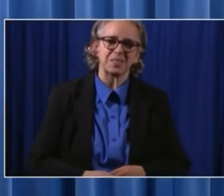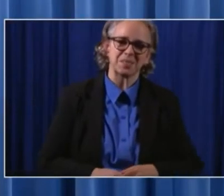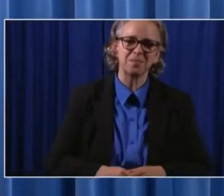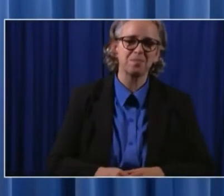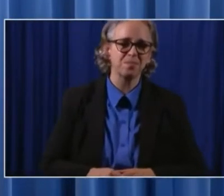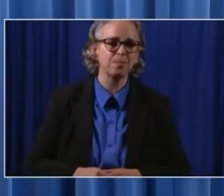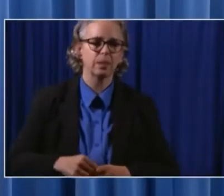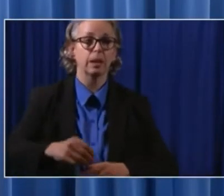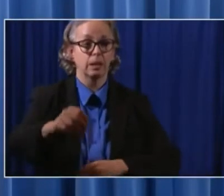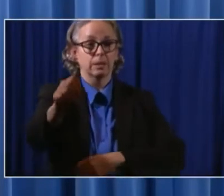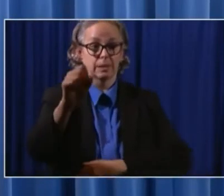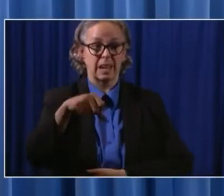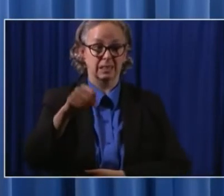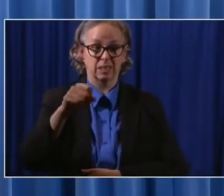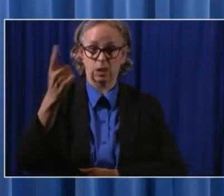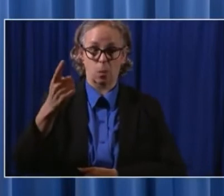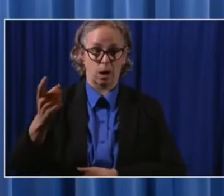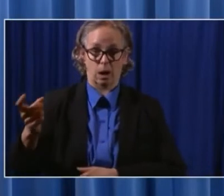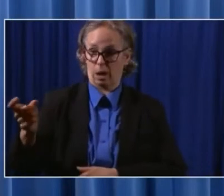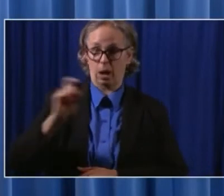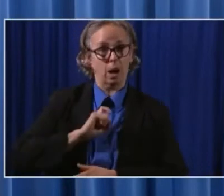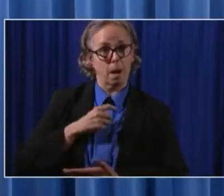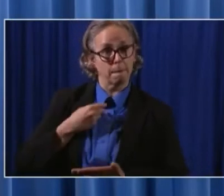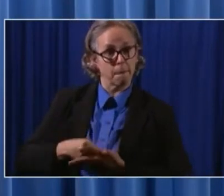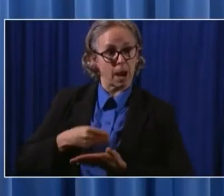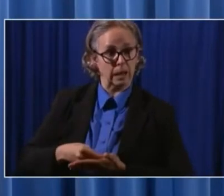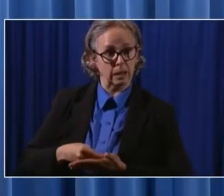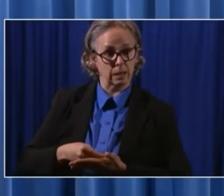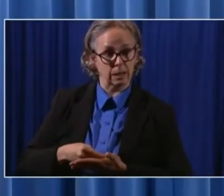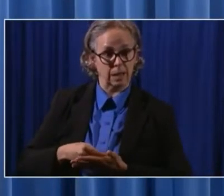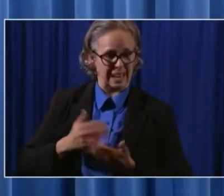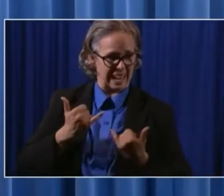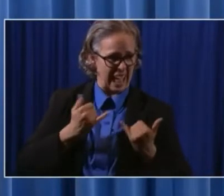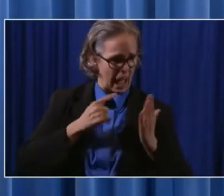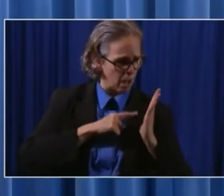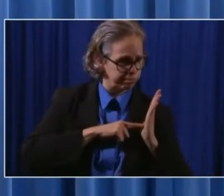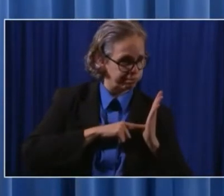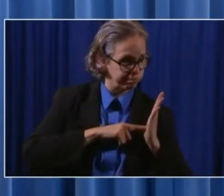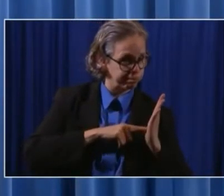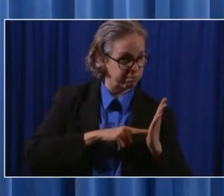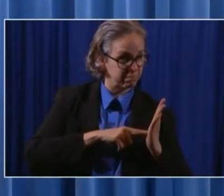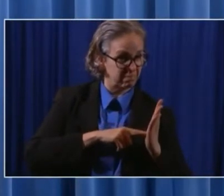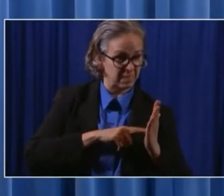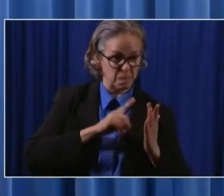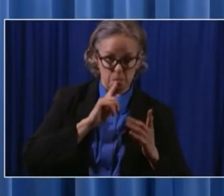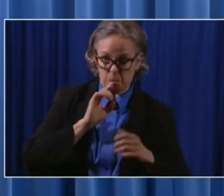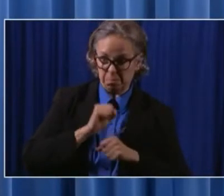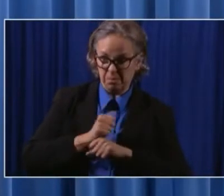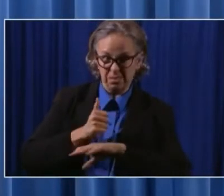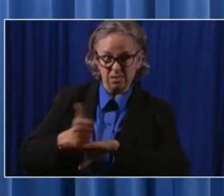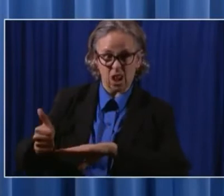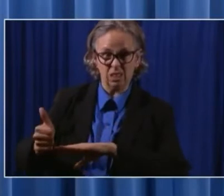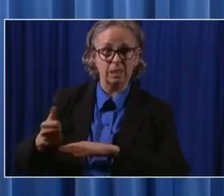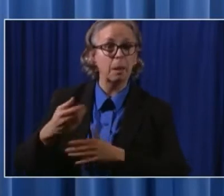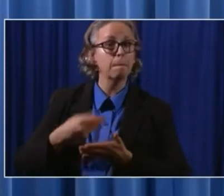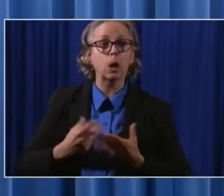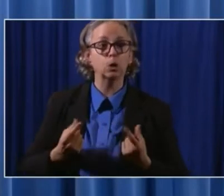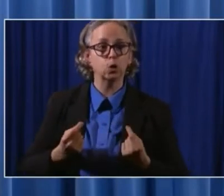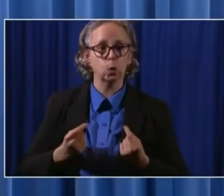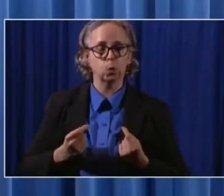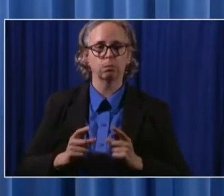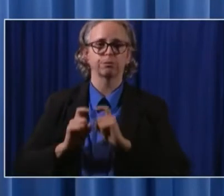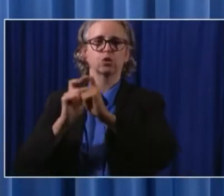Anybody who gave us money, we're checking, but anybody who gave us money who has been charged, we're going to donate that money to charity. They should not benefit